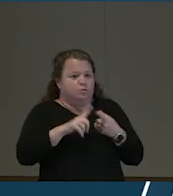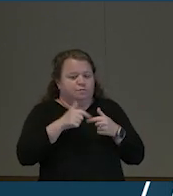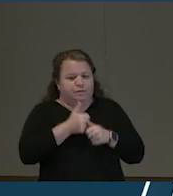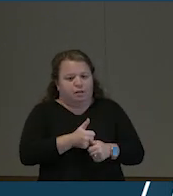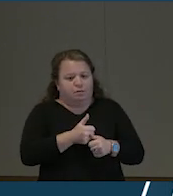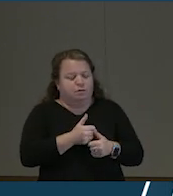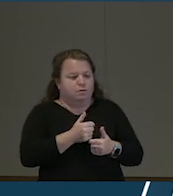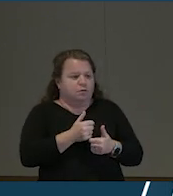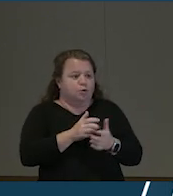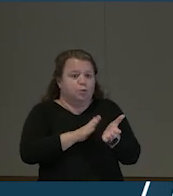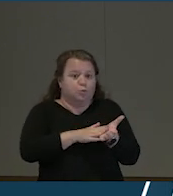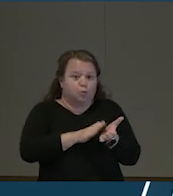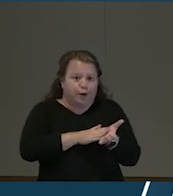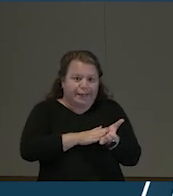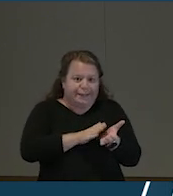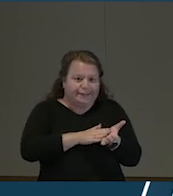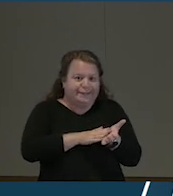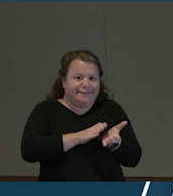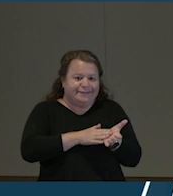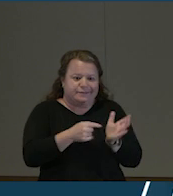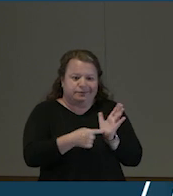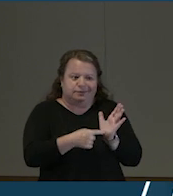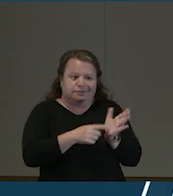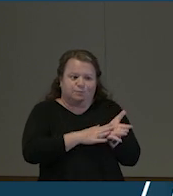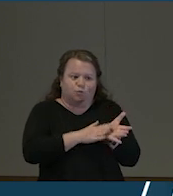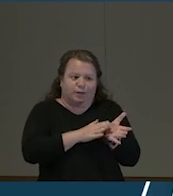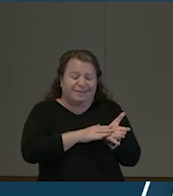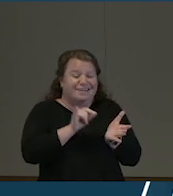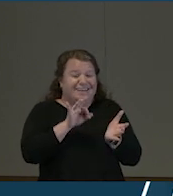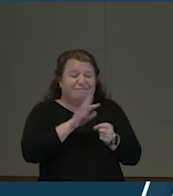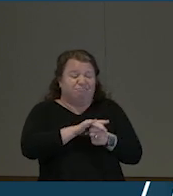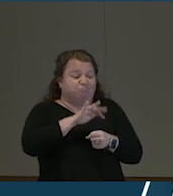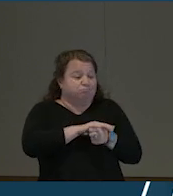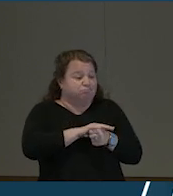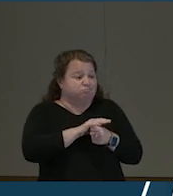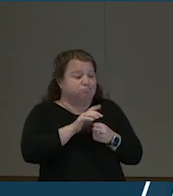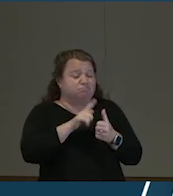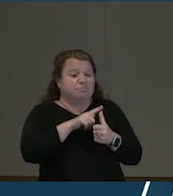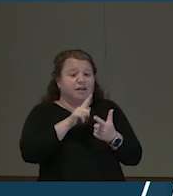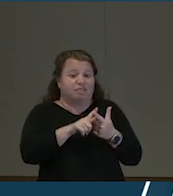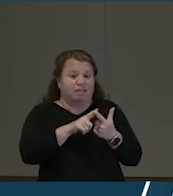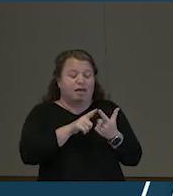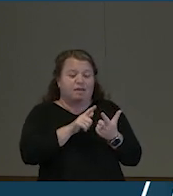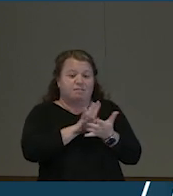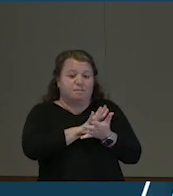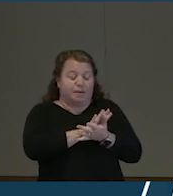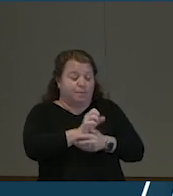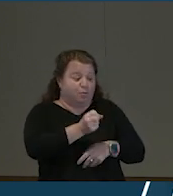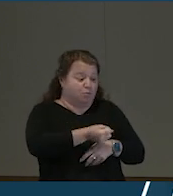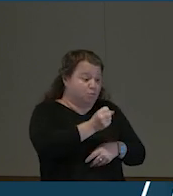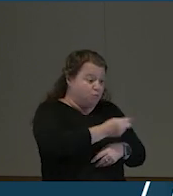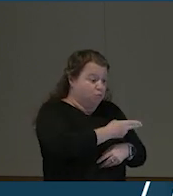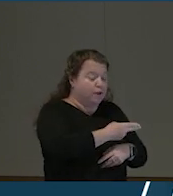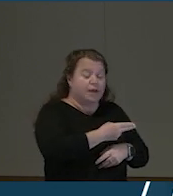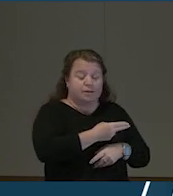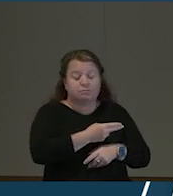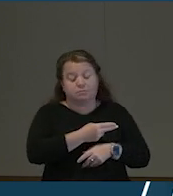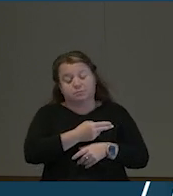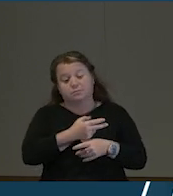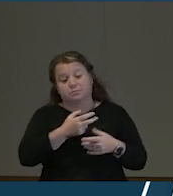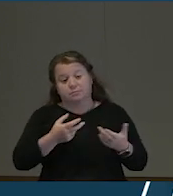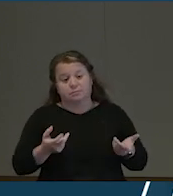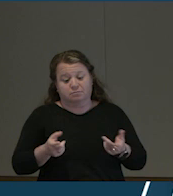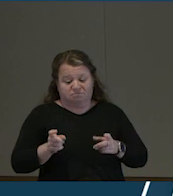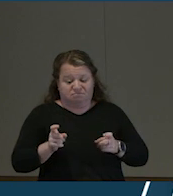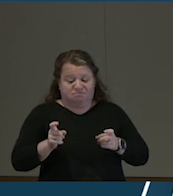follow. So praise, praise, praise, praise, praise. Even if they had that tantrum, but then they went and threw that piece of paper away, that is the time that you are